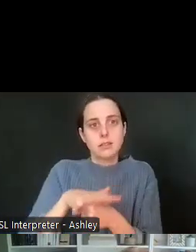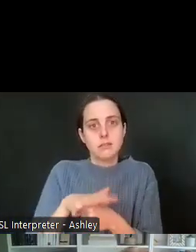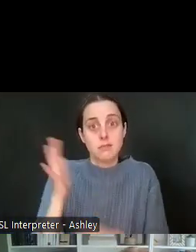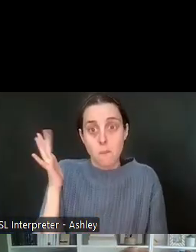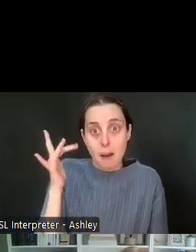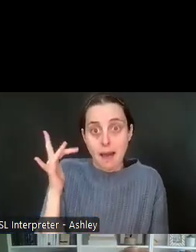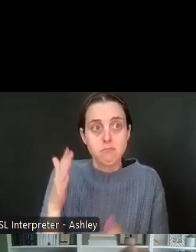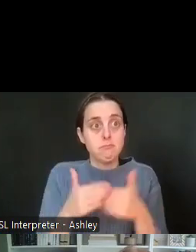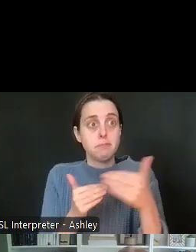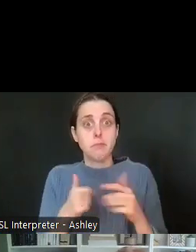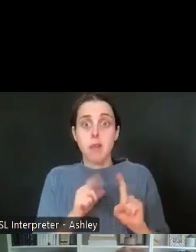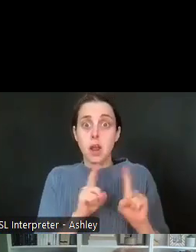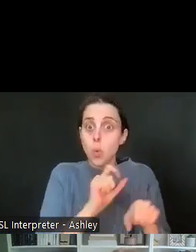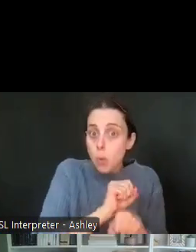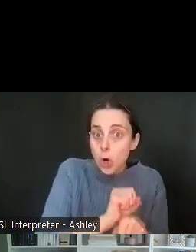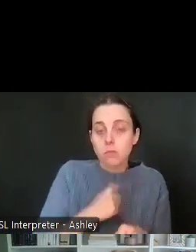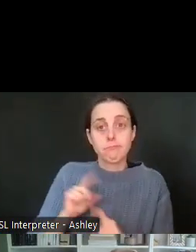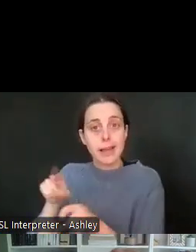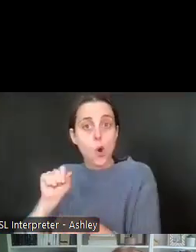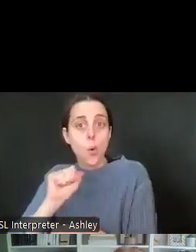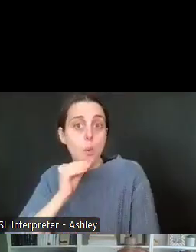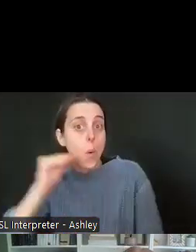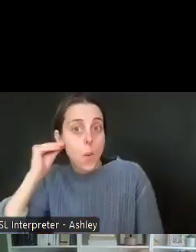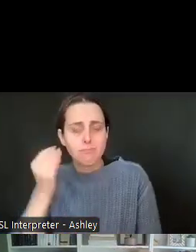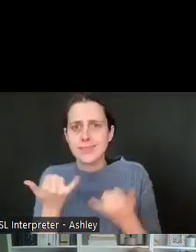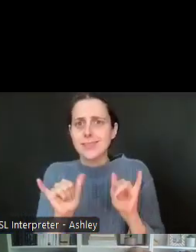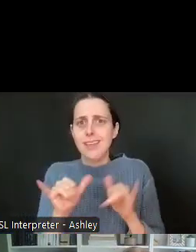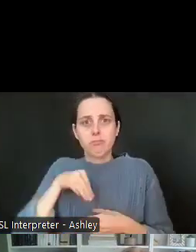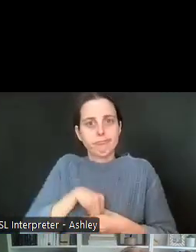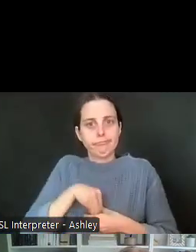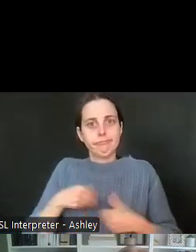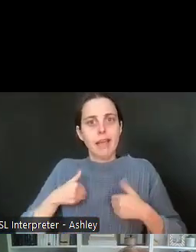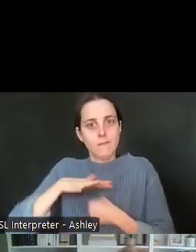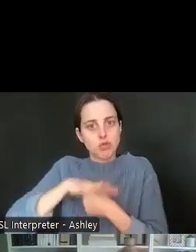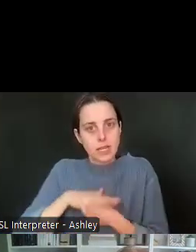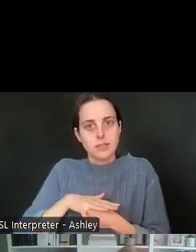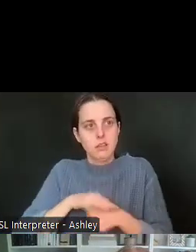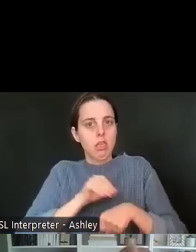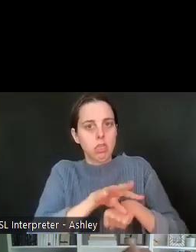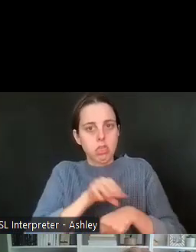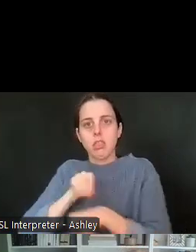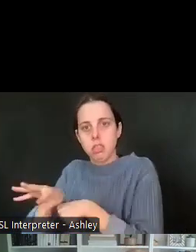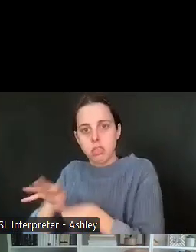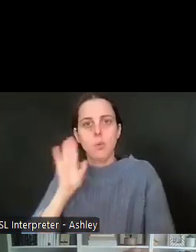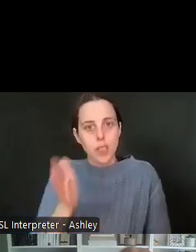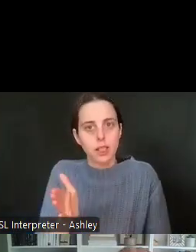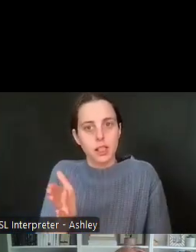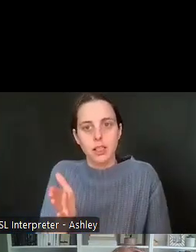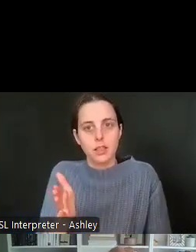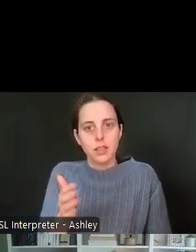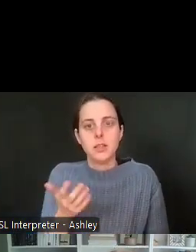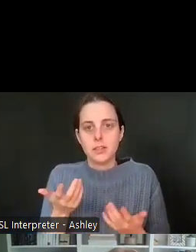go. And how we're doing at home impacts how we're doing at work. How we're doing at